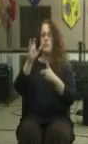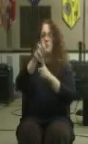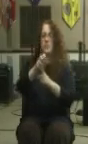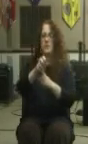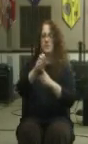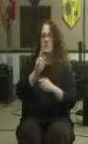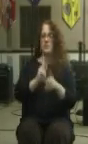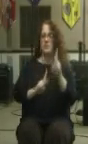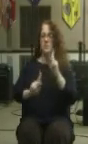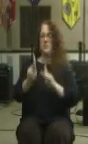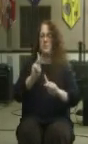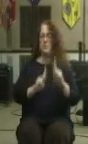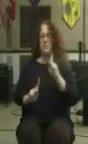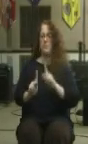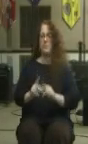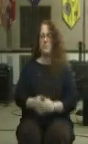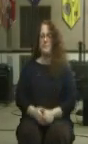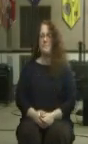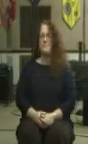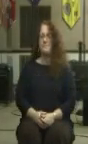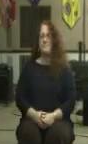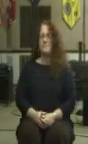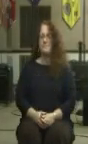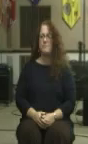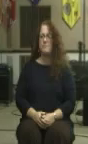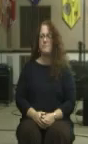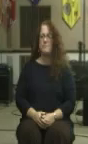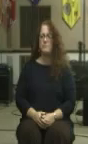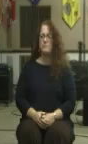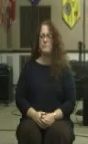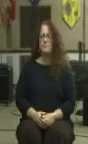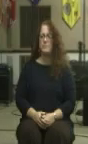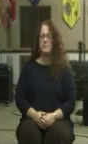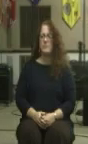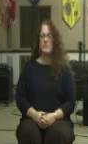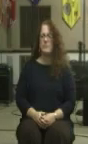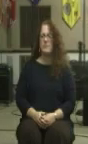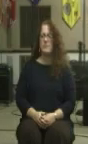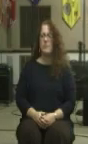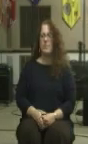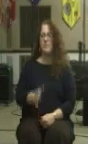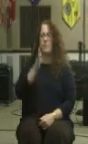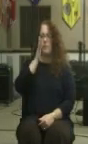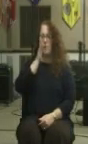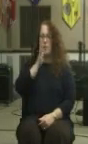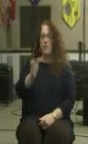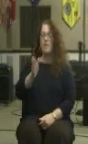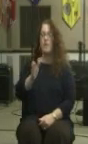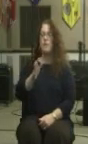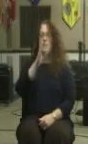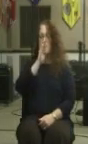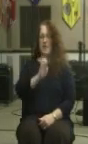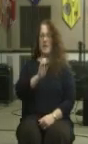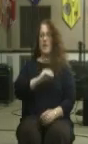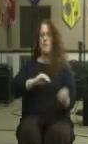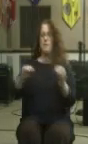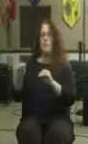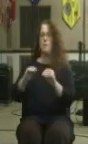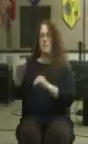all you want to. They're not cut off. There will be a move of